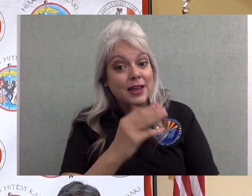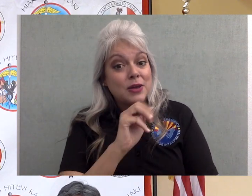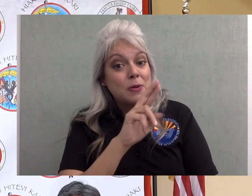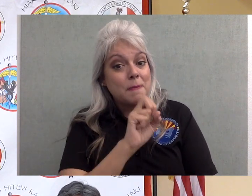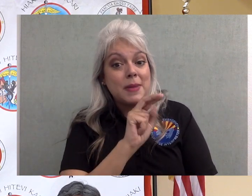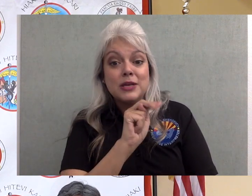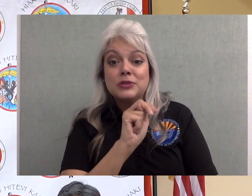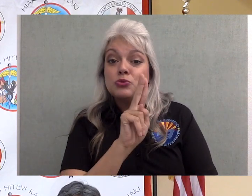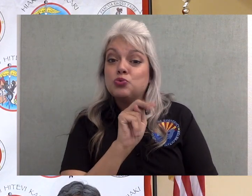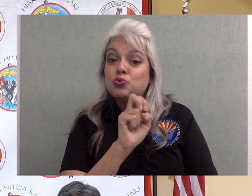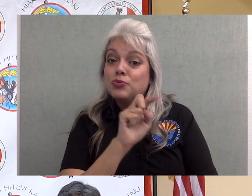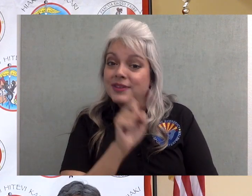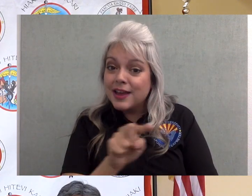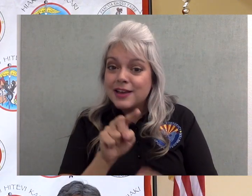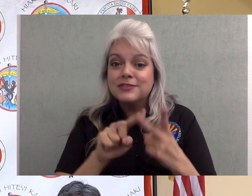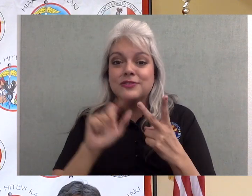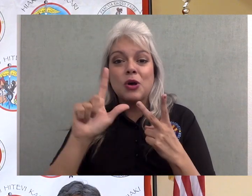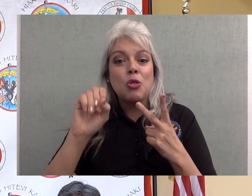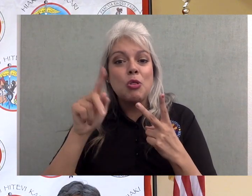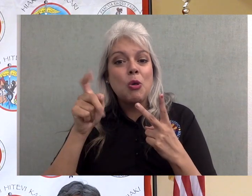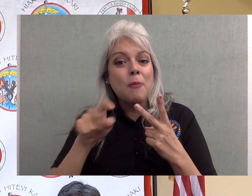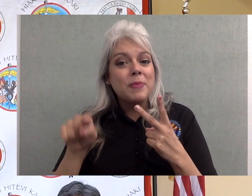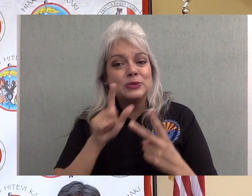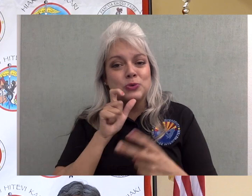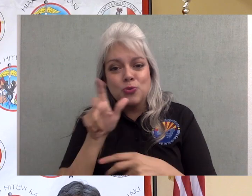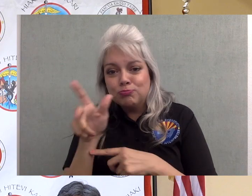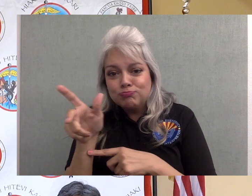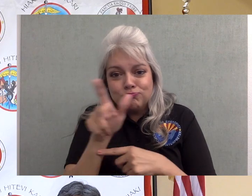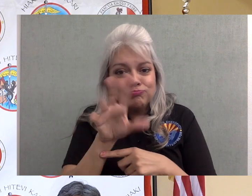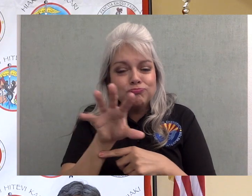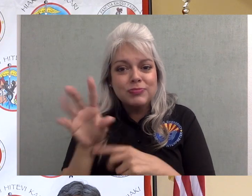Lopez for their behind the scenes work with this. We always